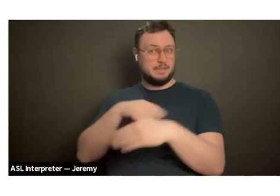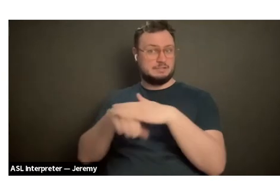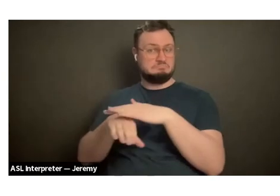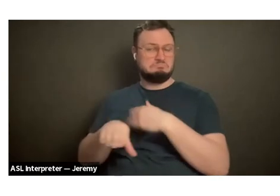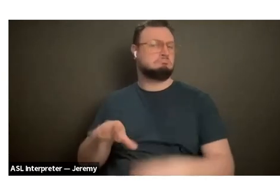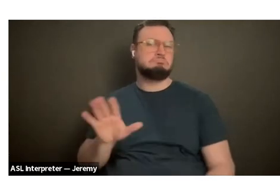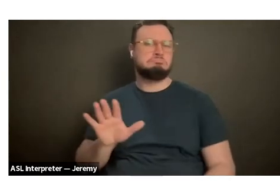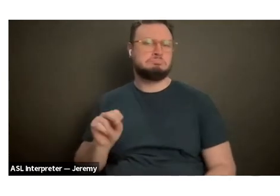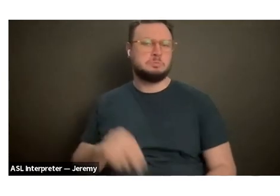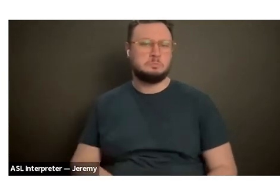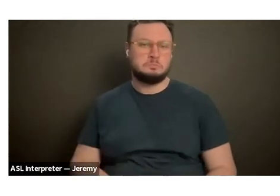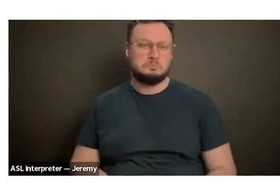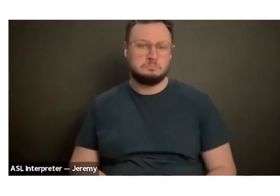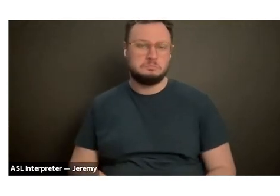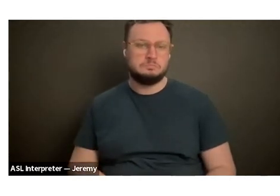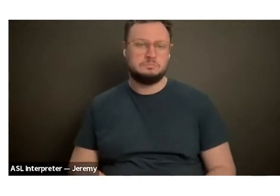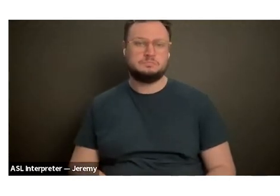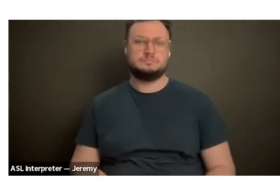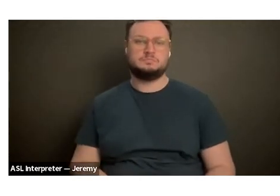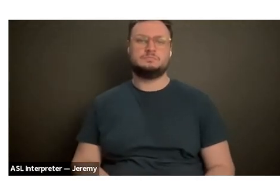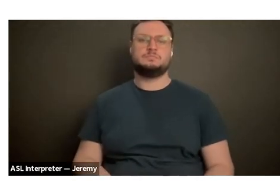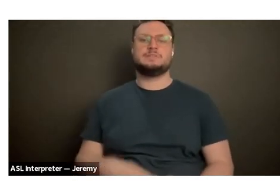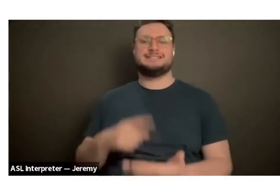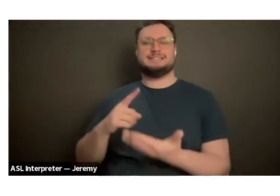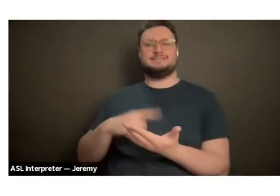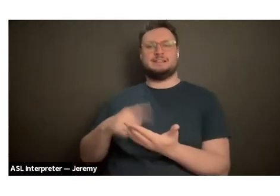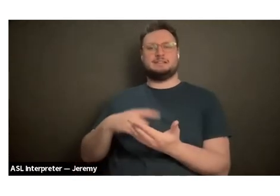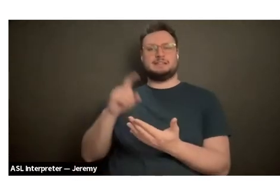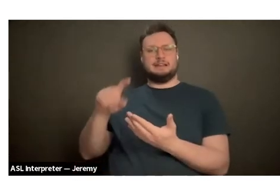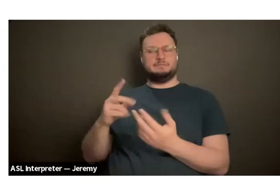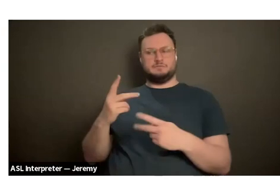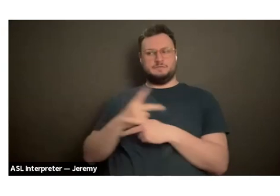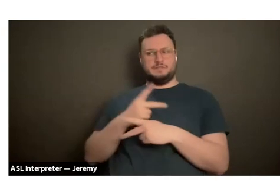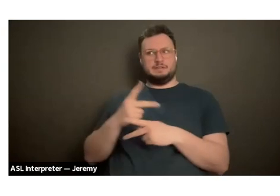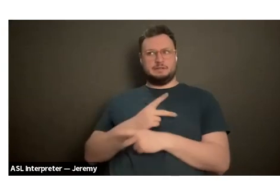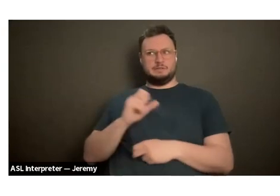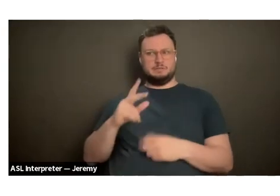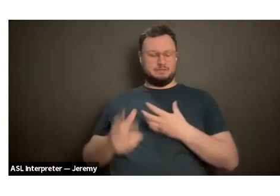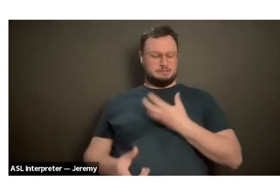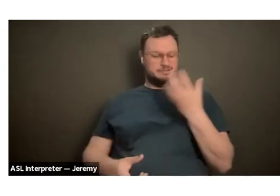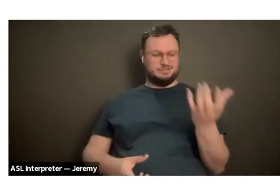only ask for or share so much without getting snapped at,